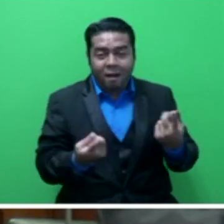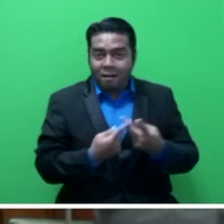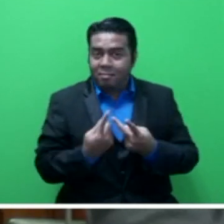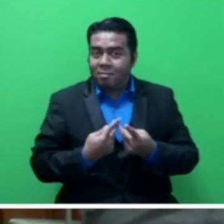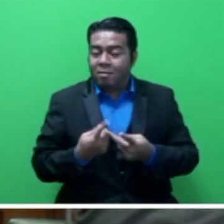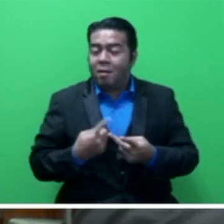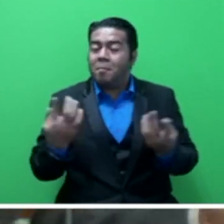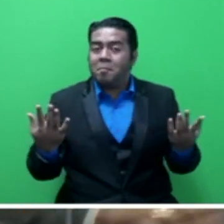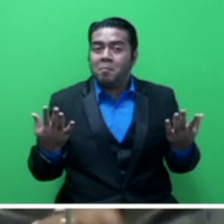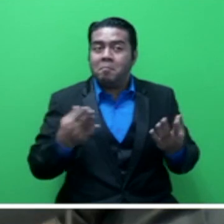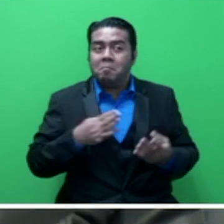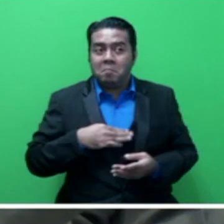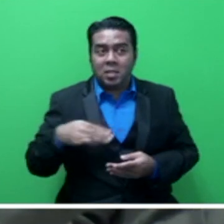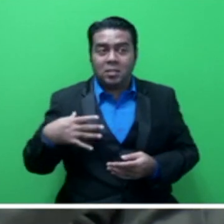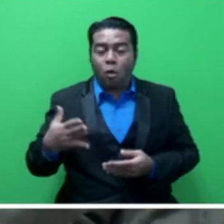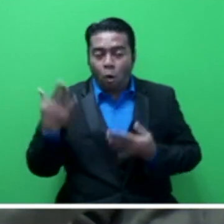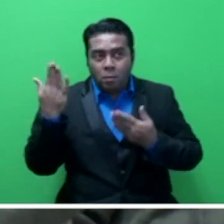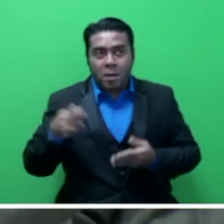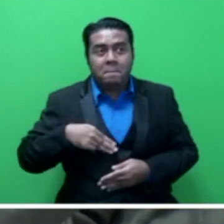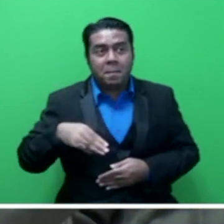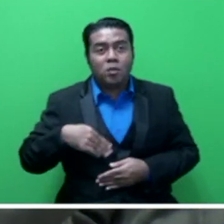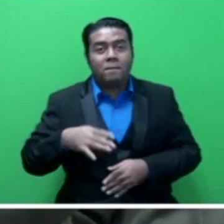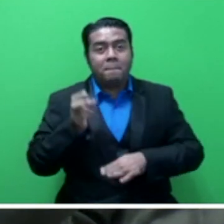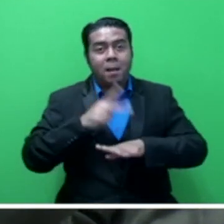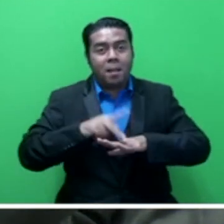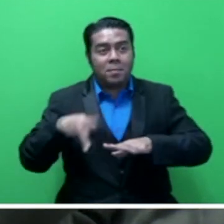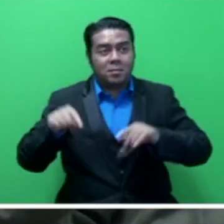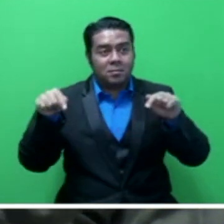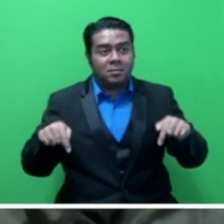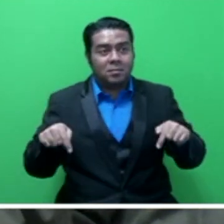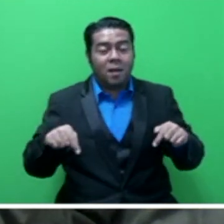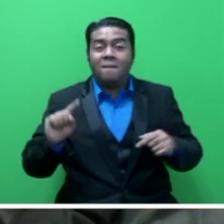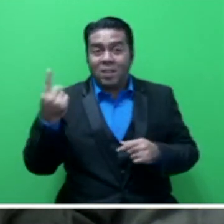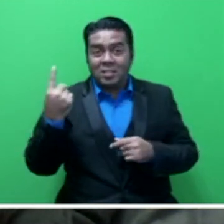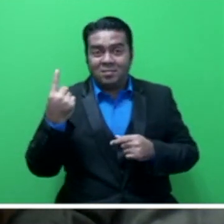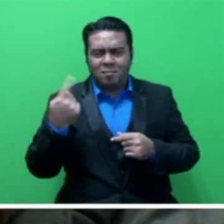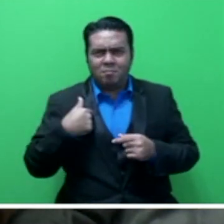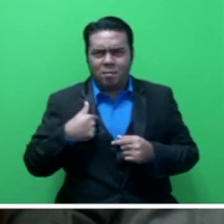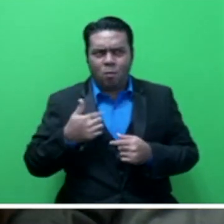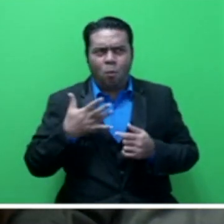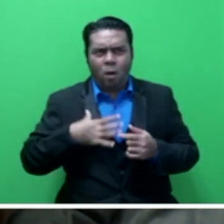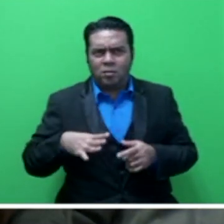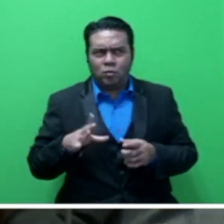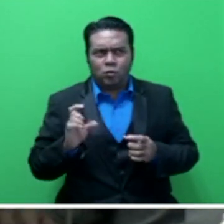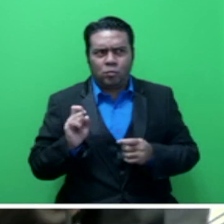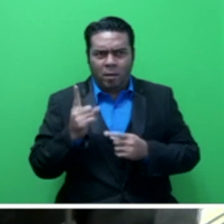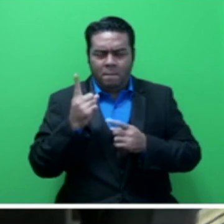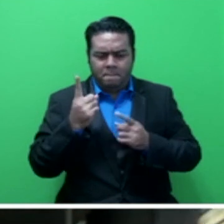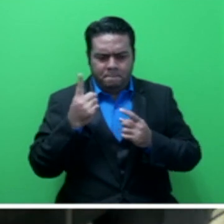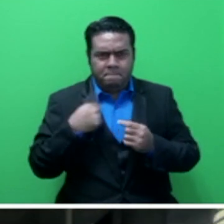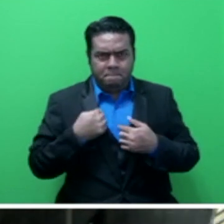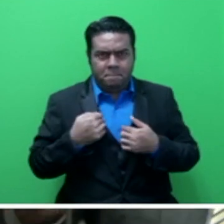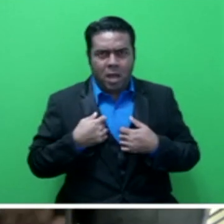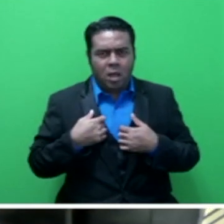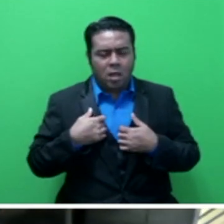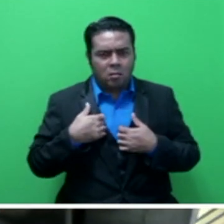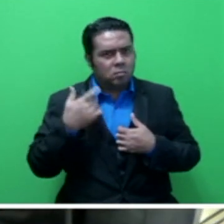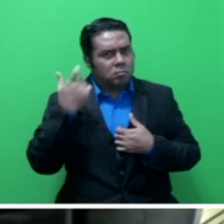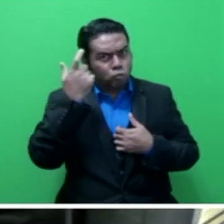of the Opposition, and Honorable Members of Parliament. First of all, Honorable Speaker, I want to raise my disappointment